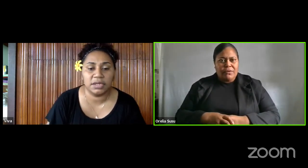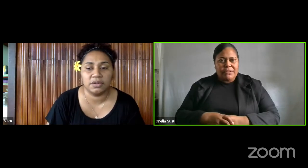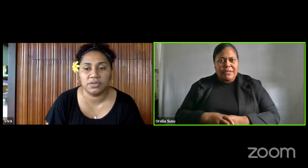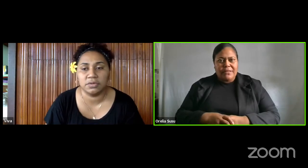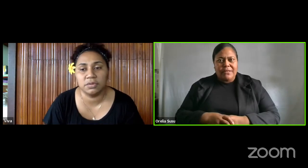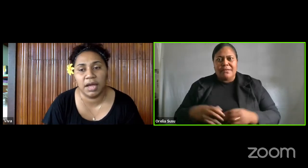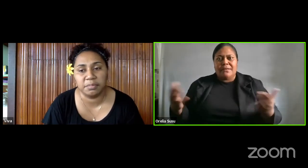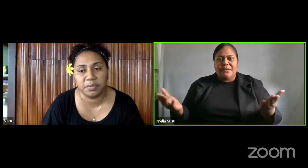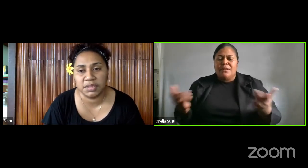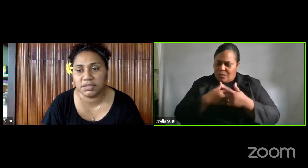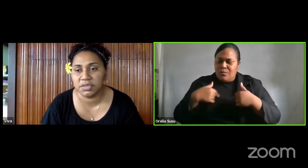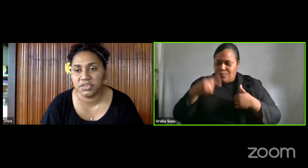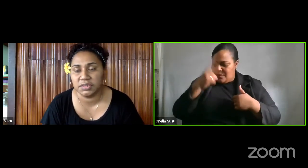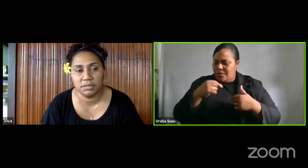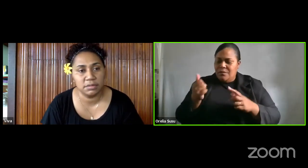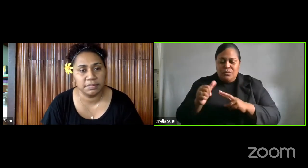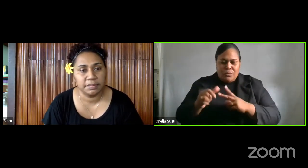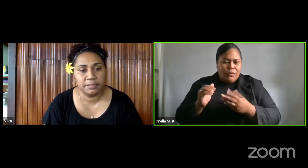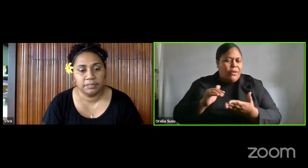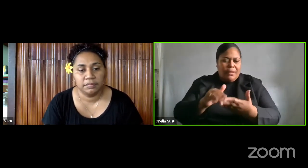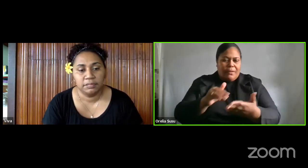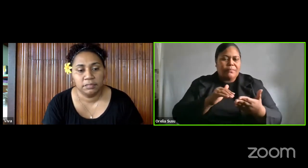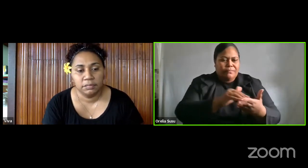can also help with this question.